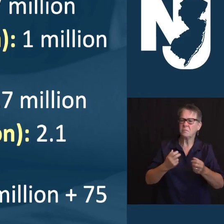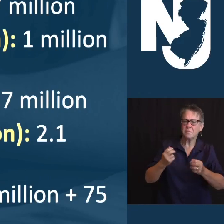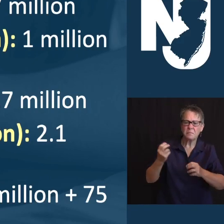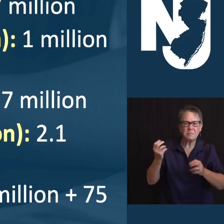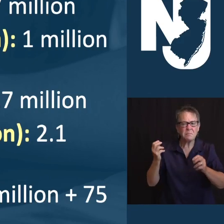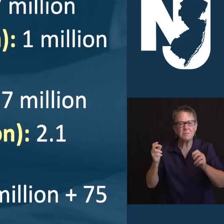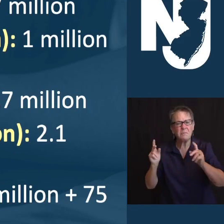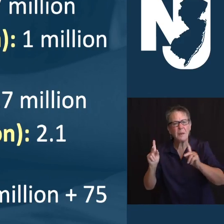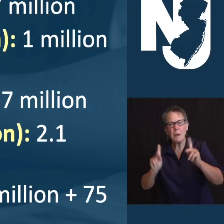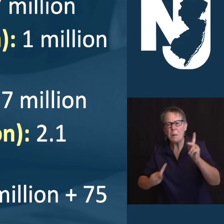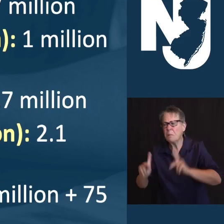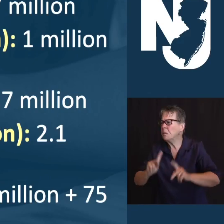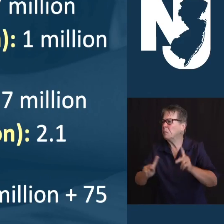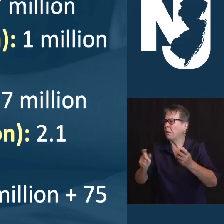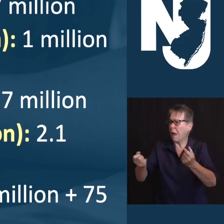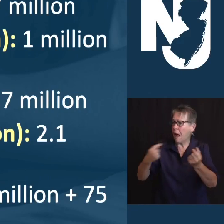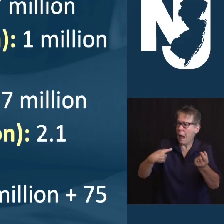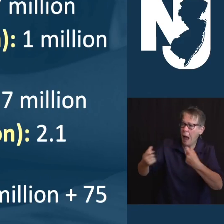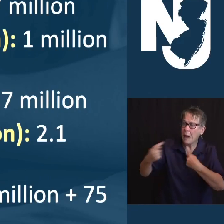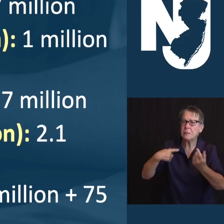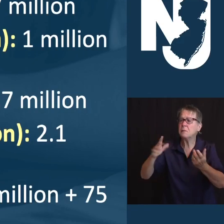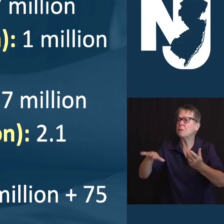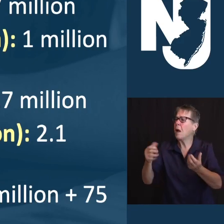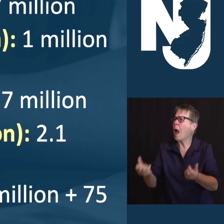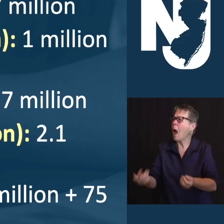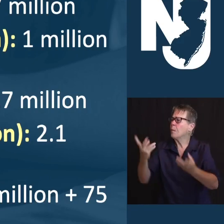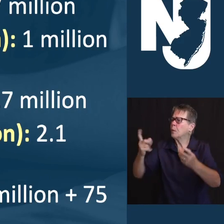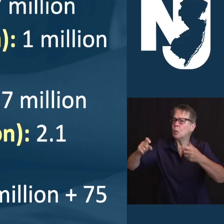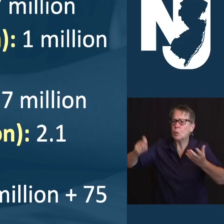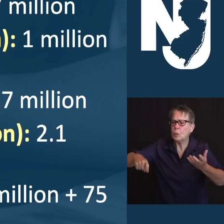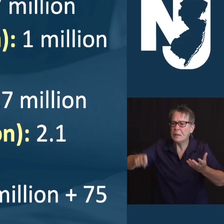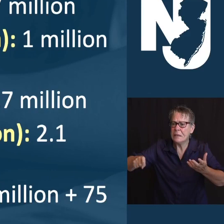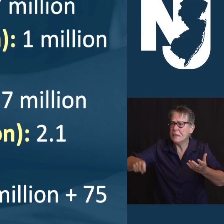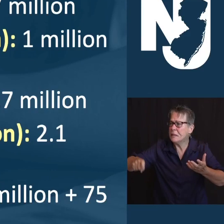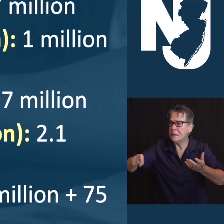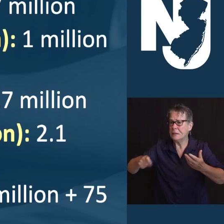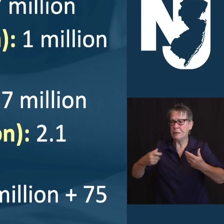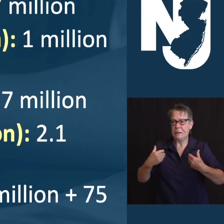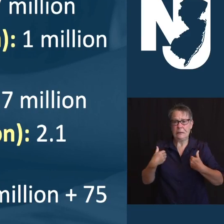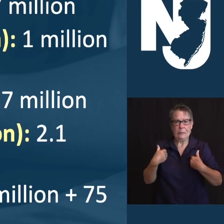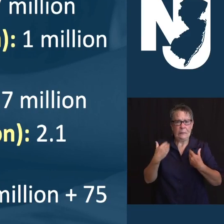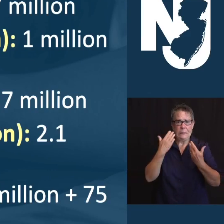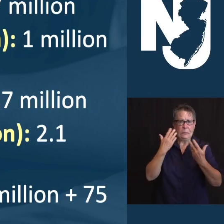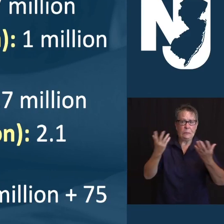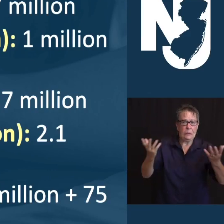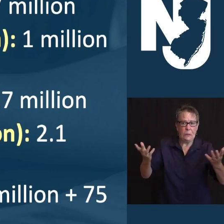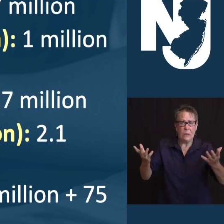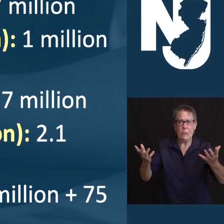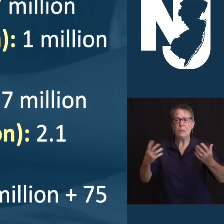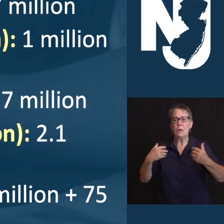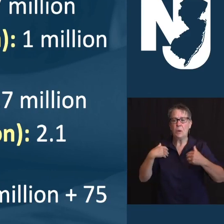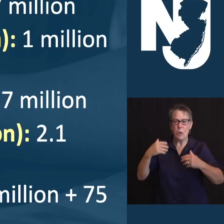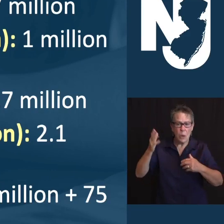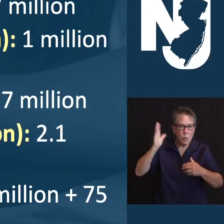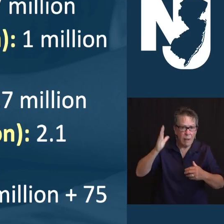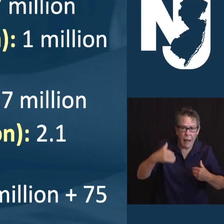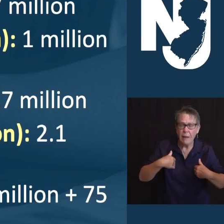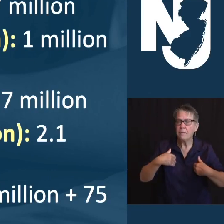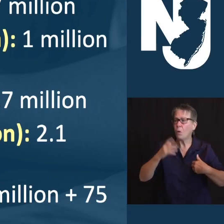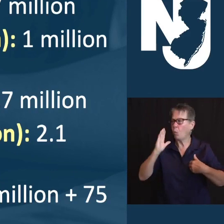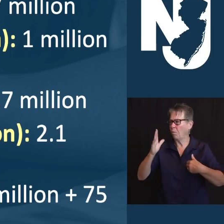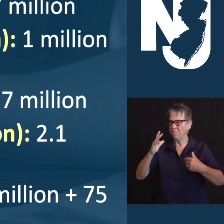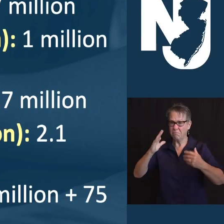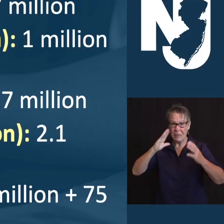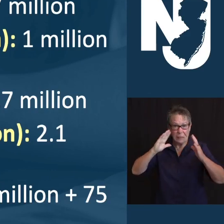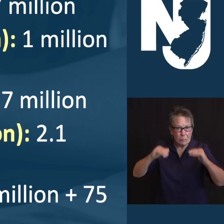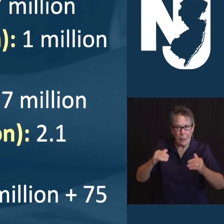the numbers that either we have or we expect to have. And we decided that today was that day we could do that. So,